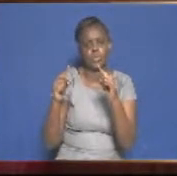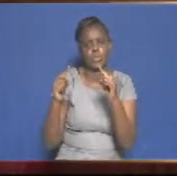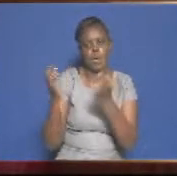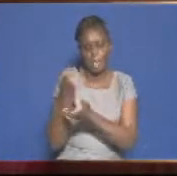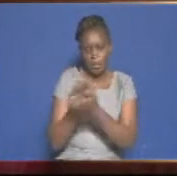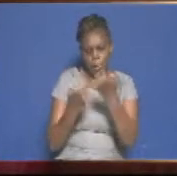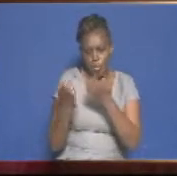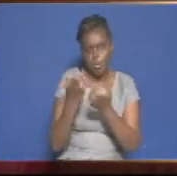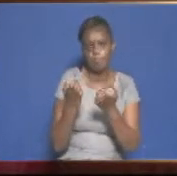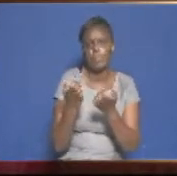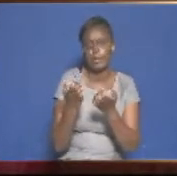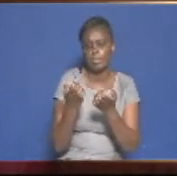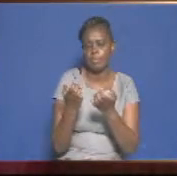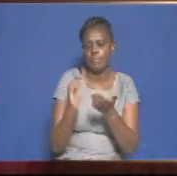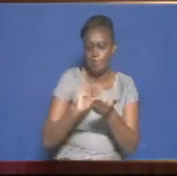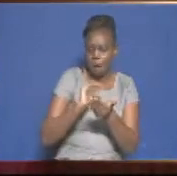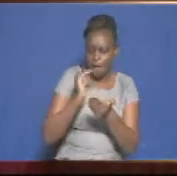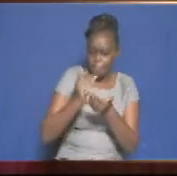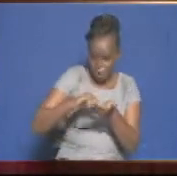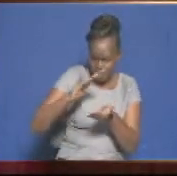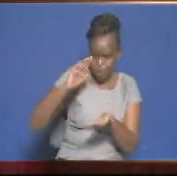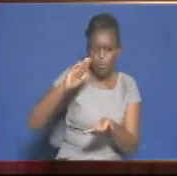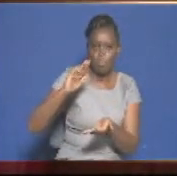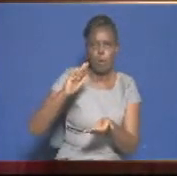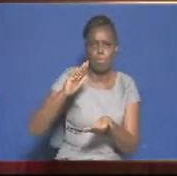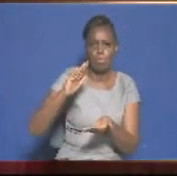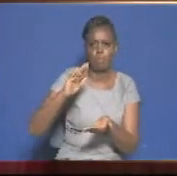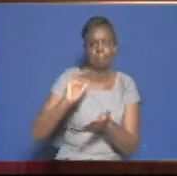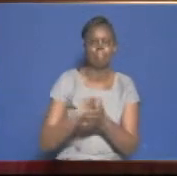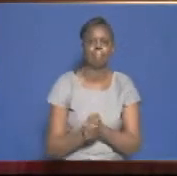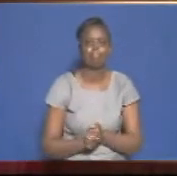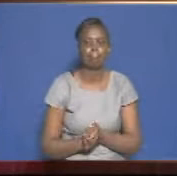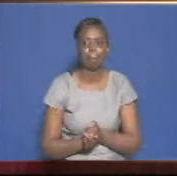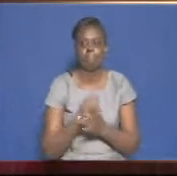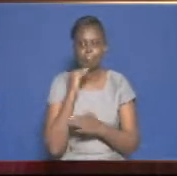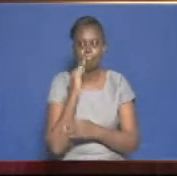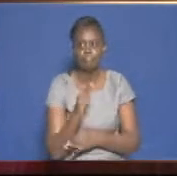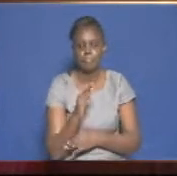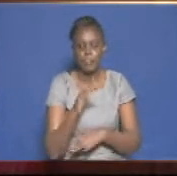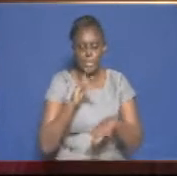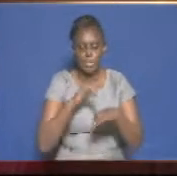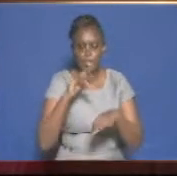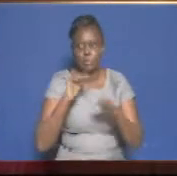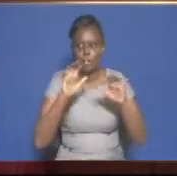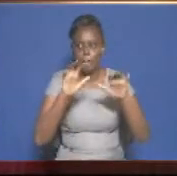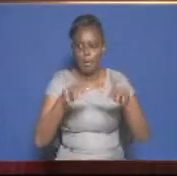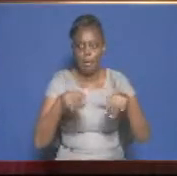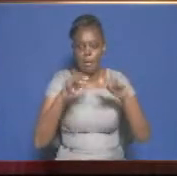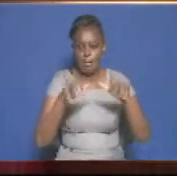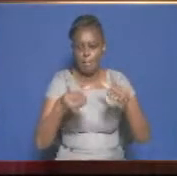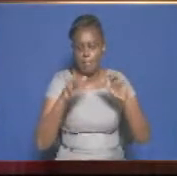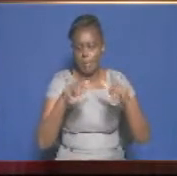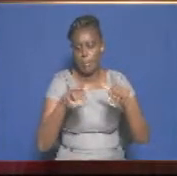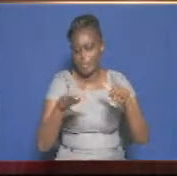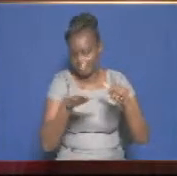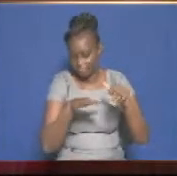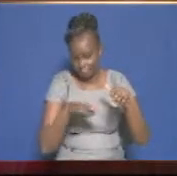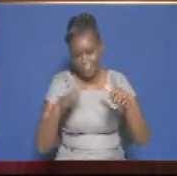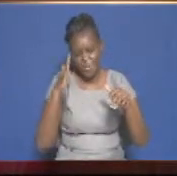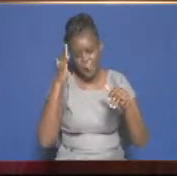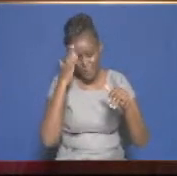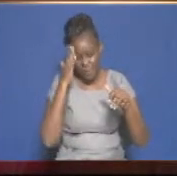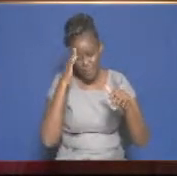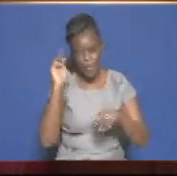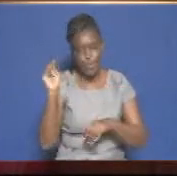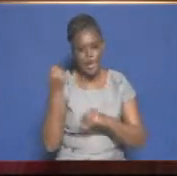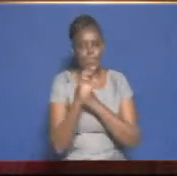economic growth should be funded more, Mr. Speaker. Mr. Speaker, touching on agriculture, we know very well Kenya is a